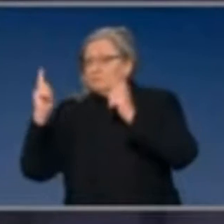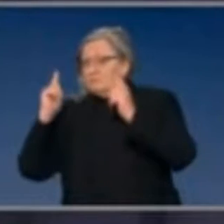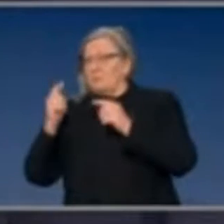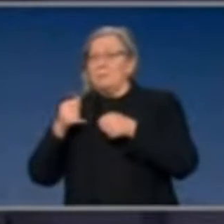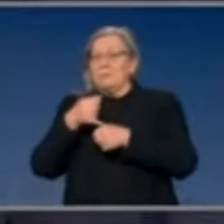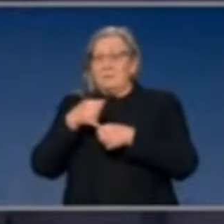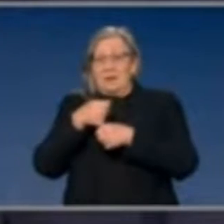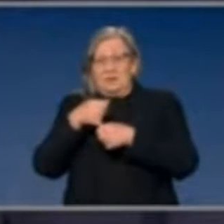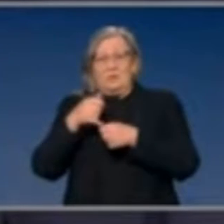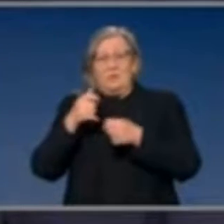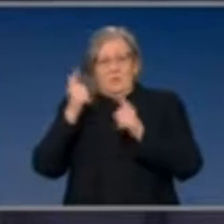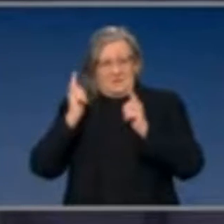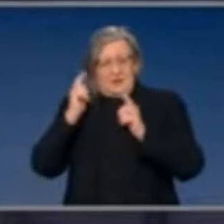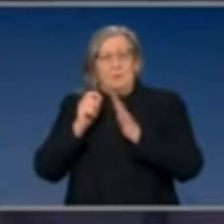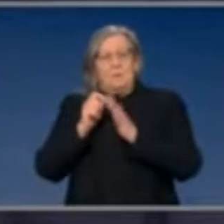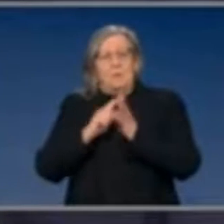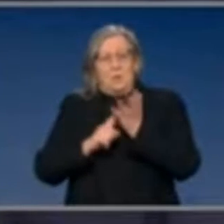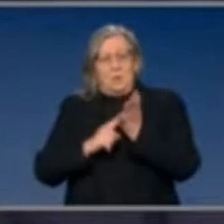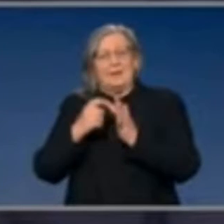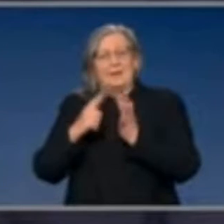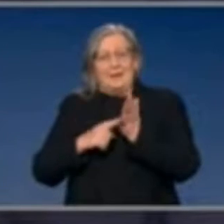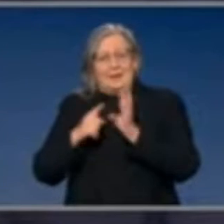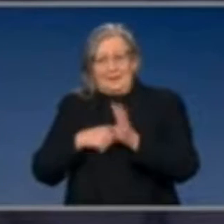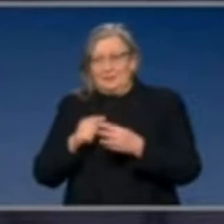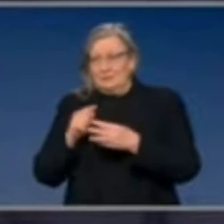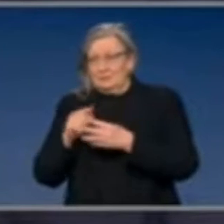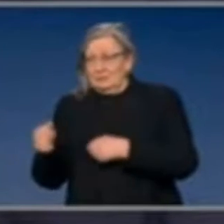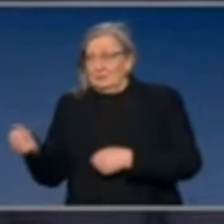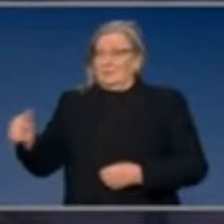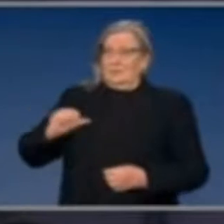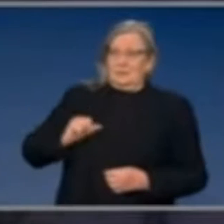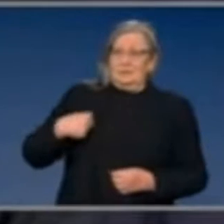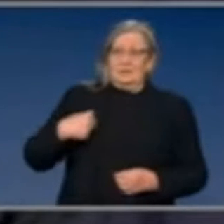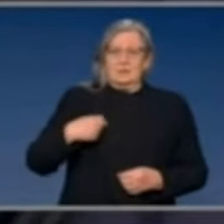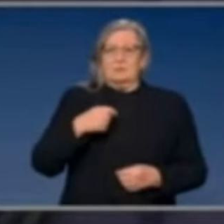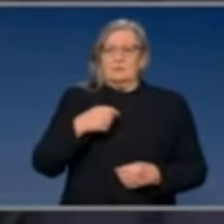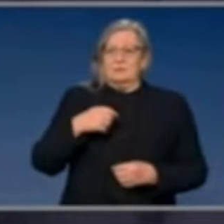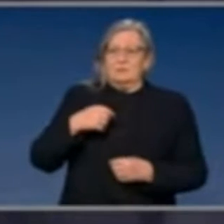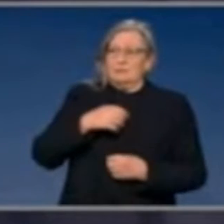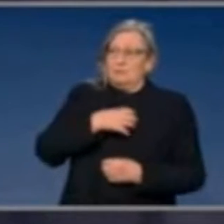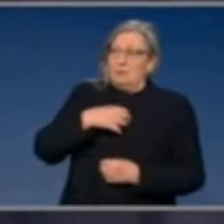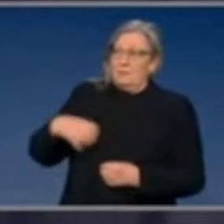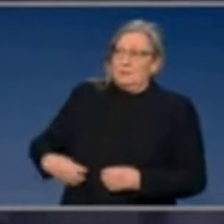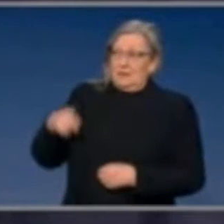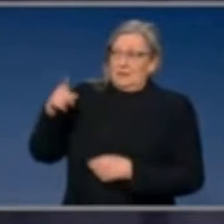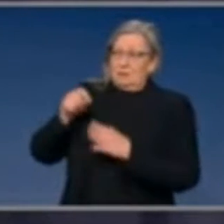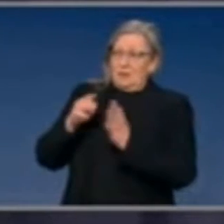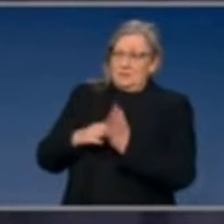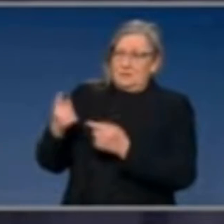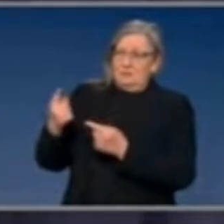up on the Prime Minister's announcement in relation to the release of the Australian Technical Advisory Group